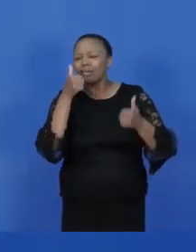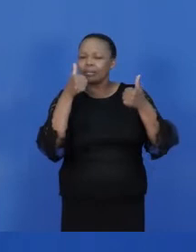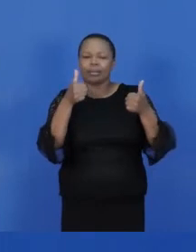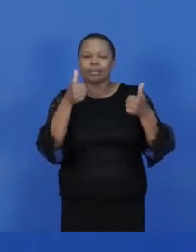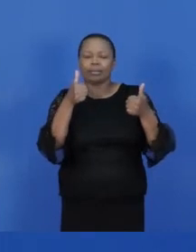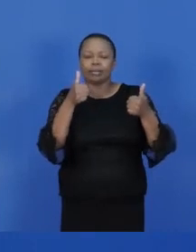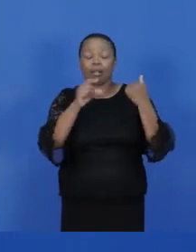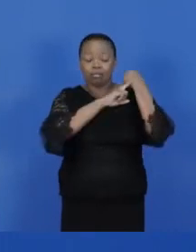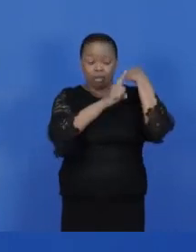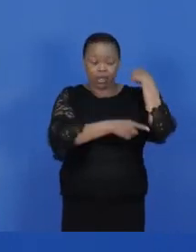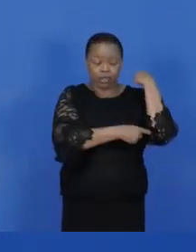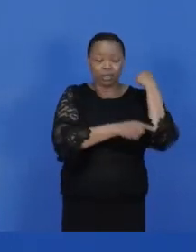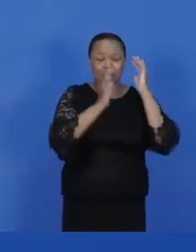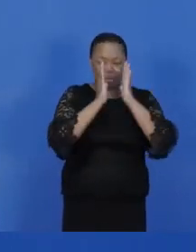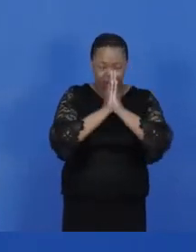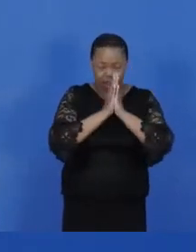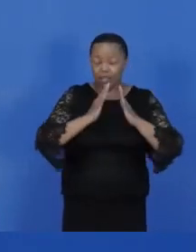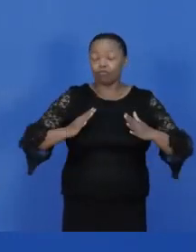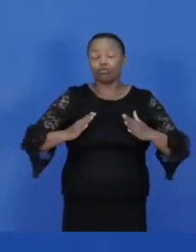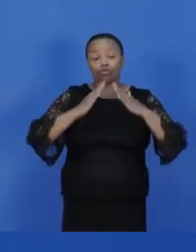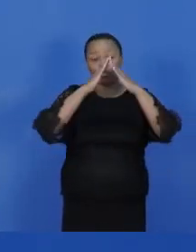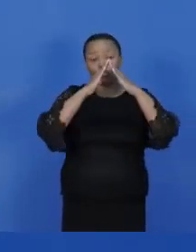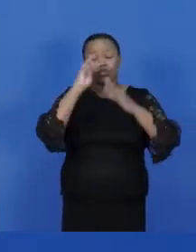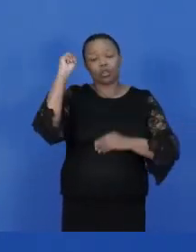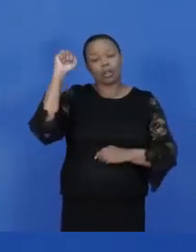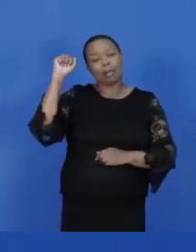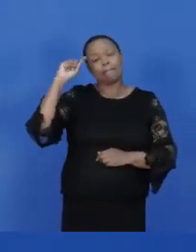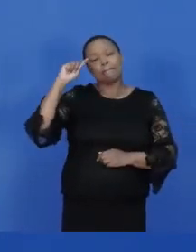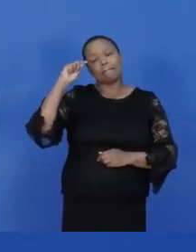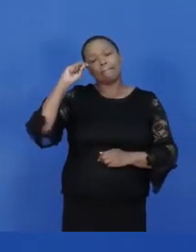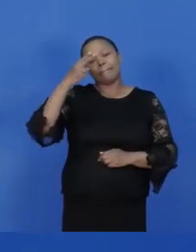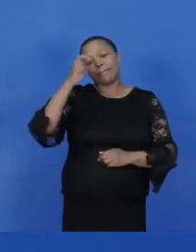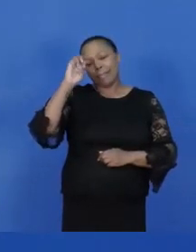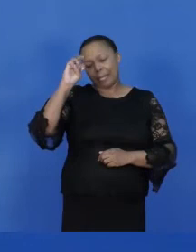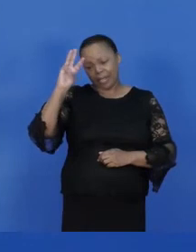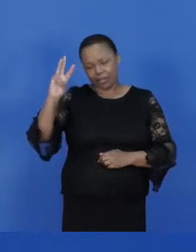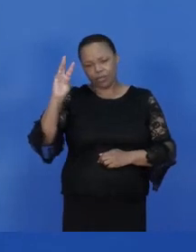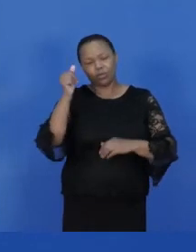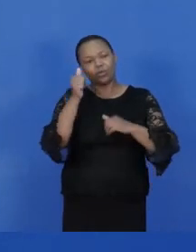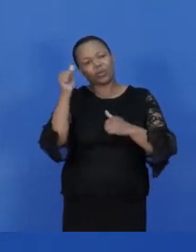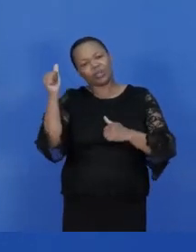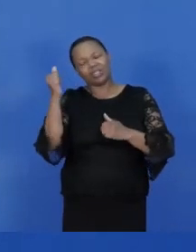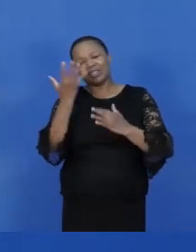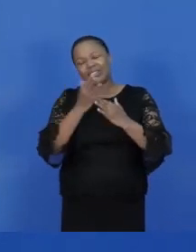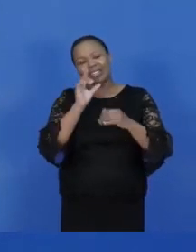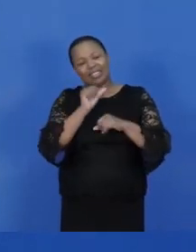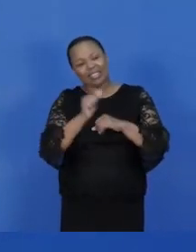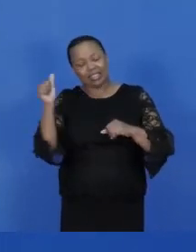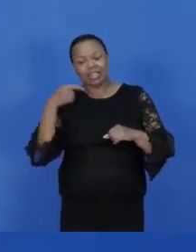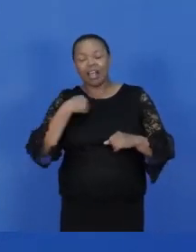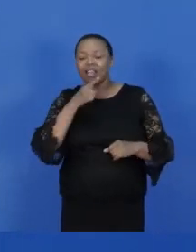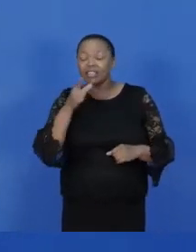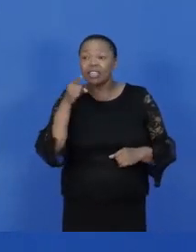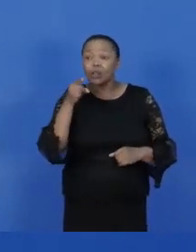say. Lastly, we're praying for the church. Matthew 16, verse 18, the Bible says, and I also say to you